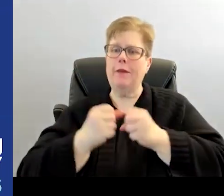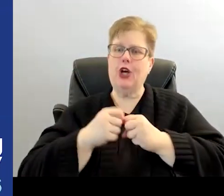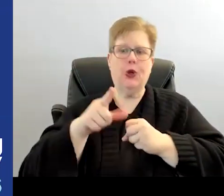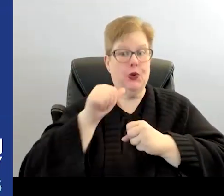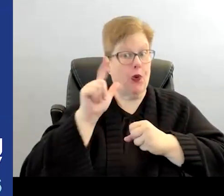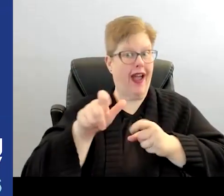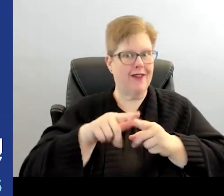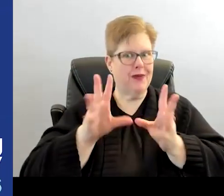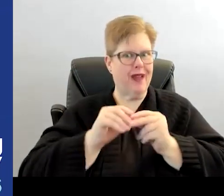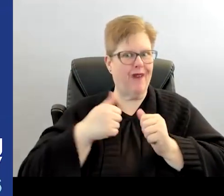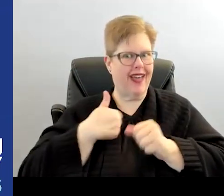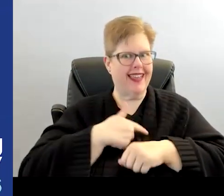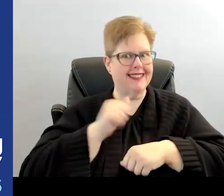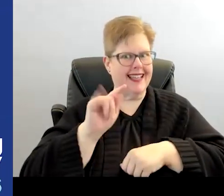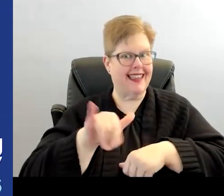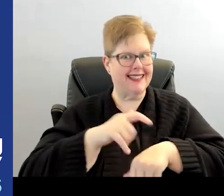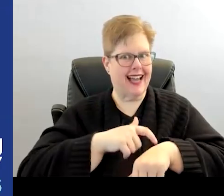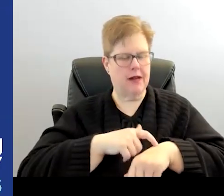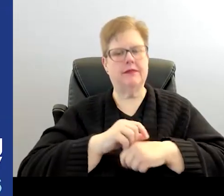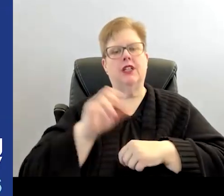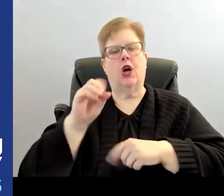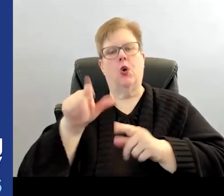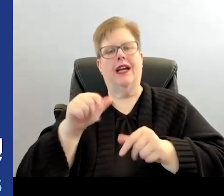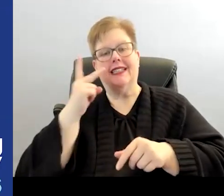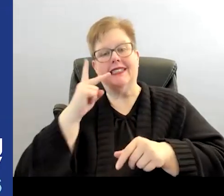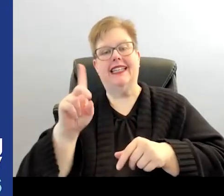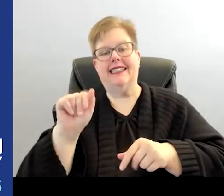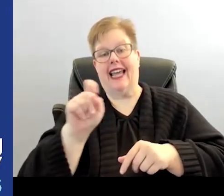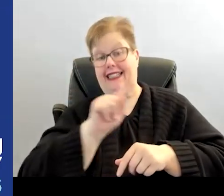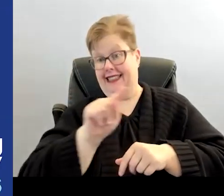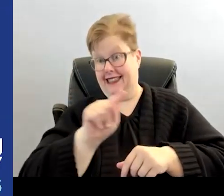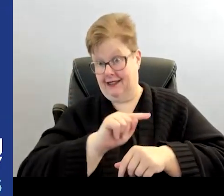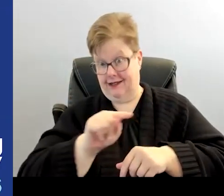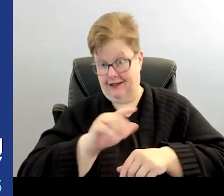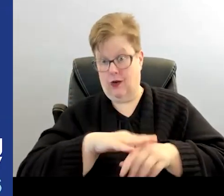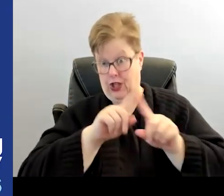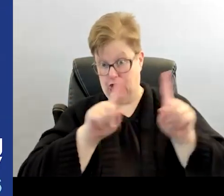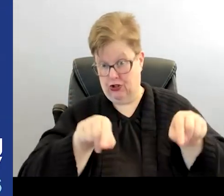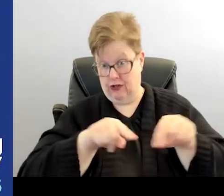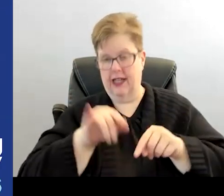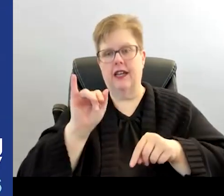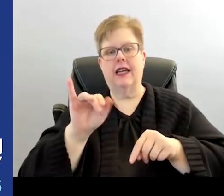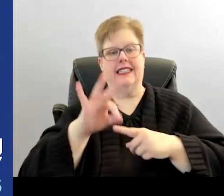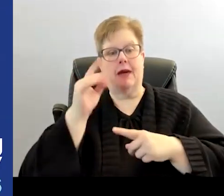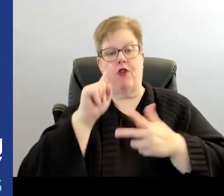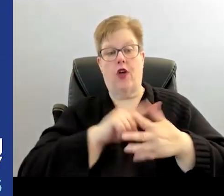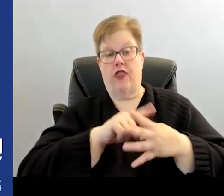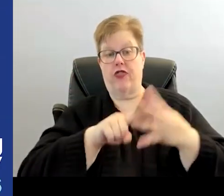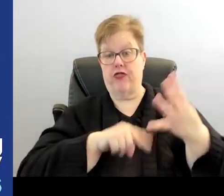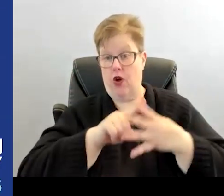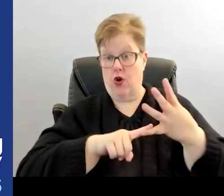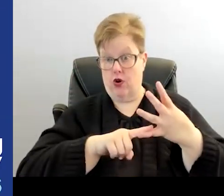not have to meet with us at this time. So you can see the webinar dates on the screen. Except for those, orientation